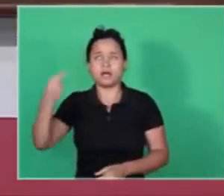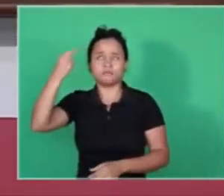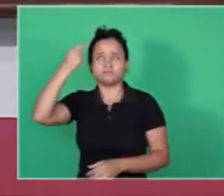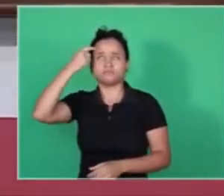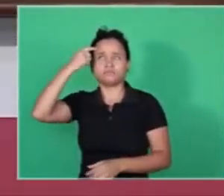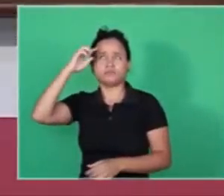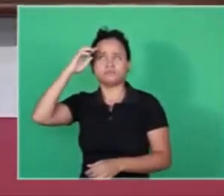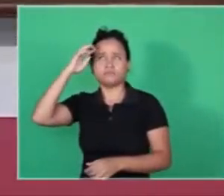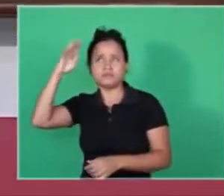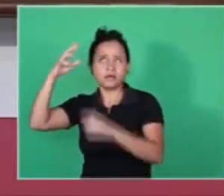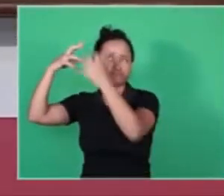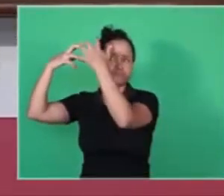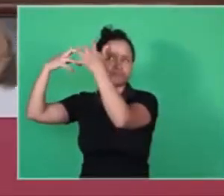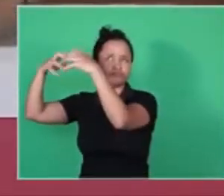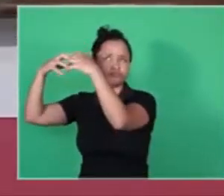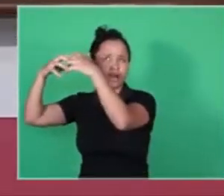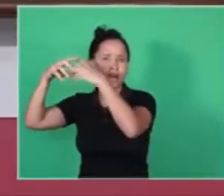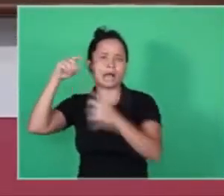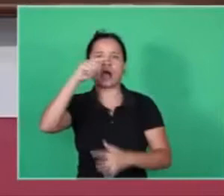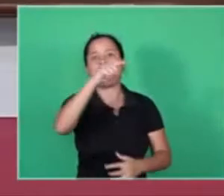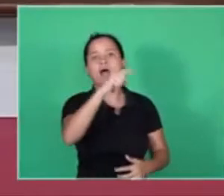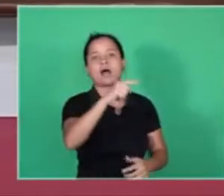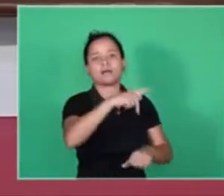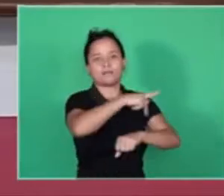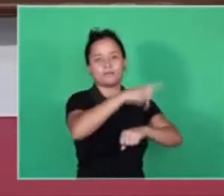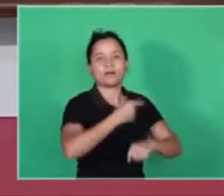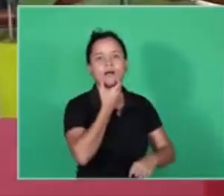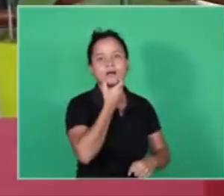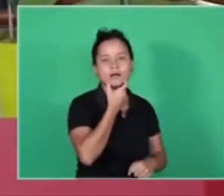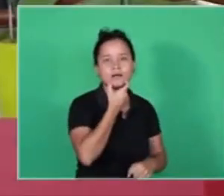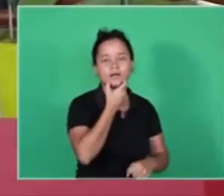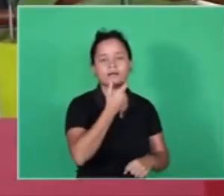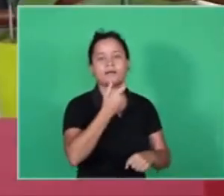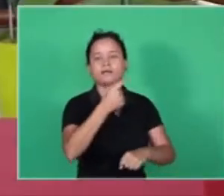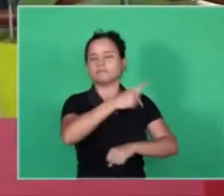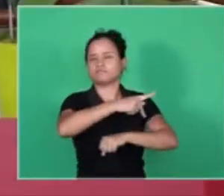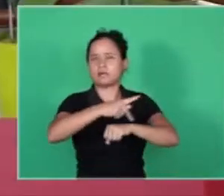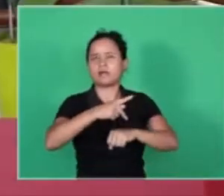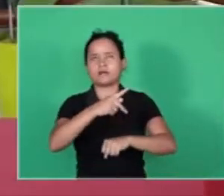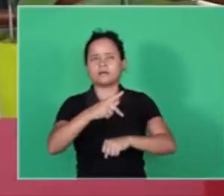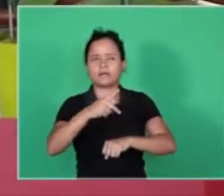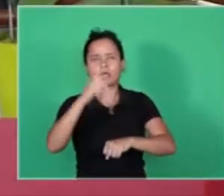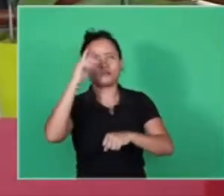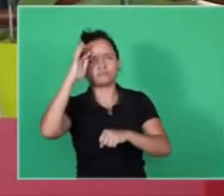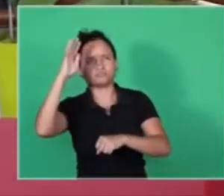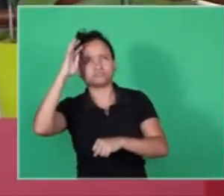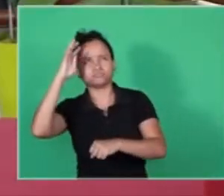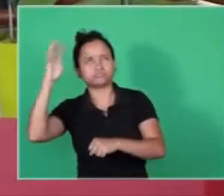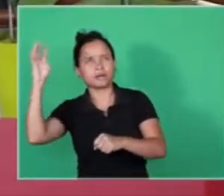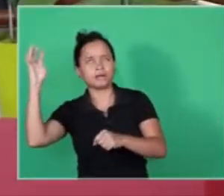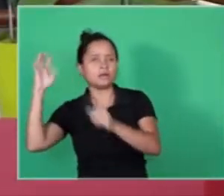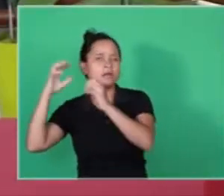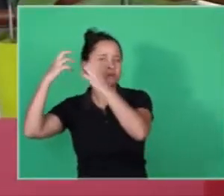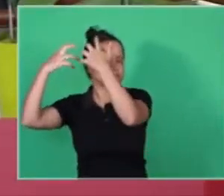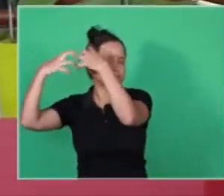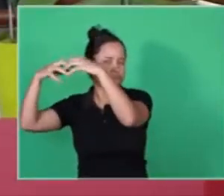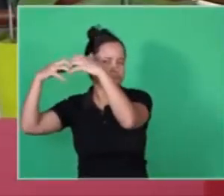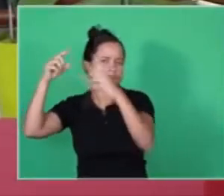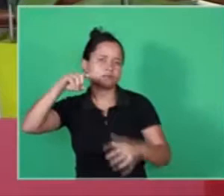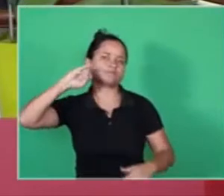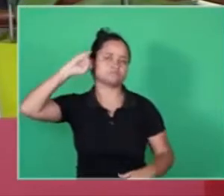think, go to England, Japan. You can think about what you'd like.